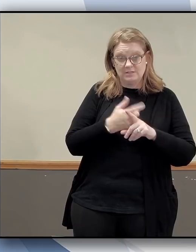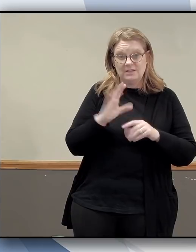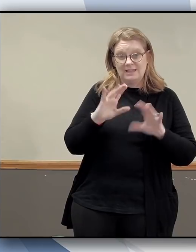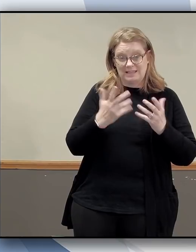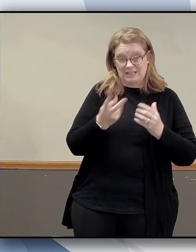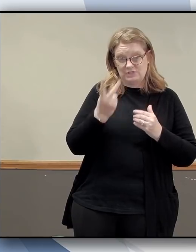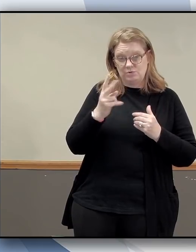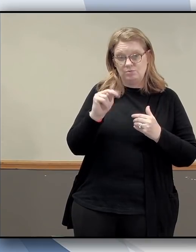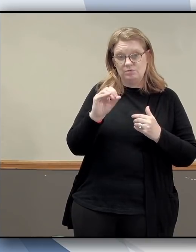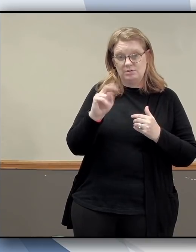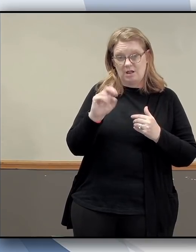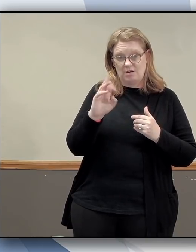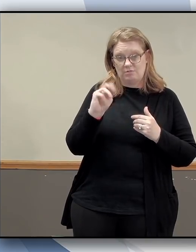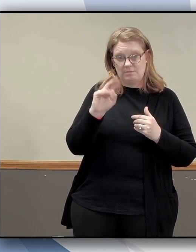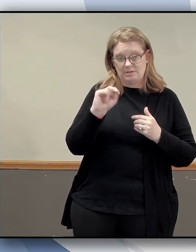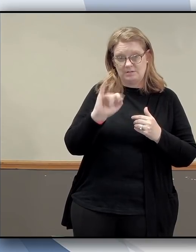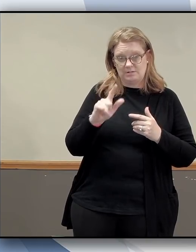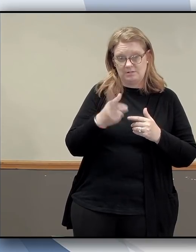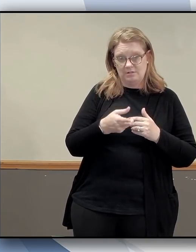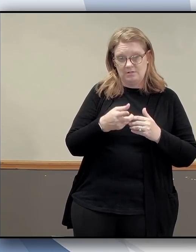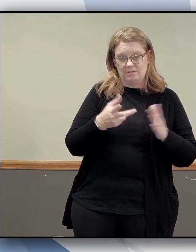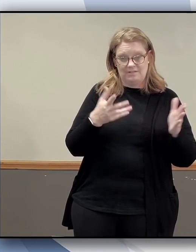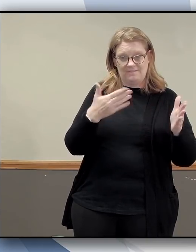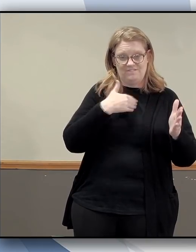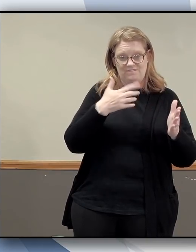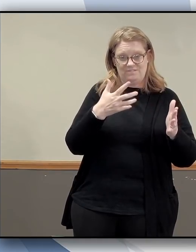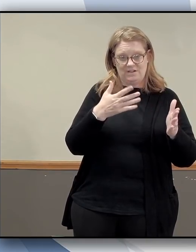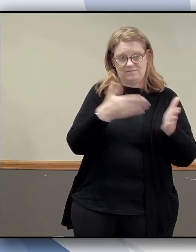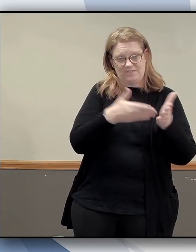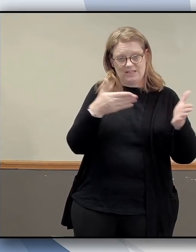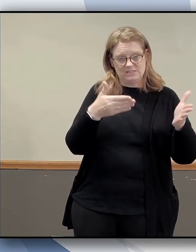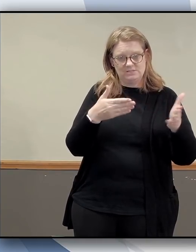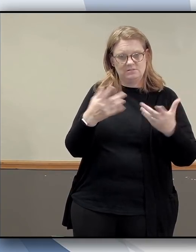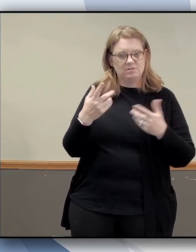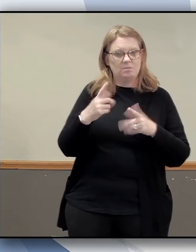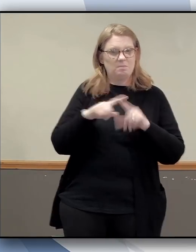offense. How is a mask mandate different than any of these measures?